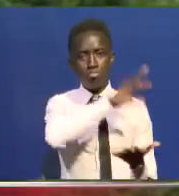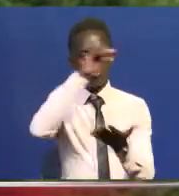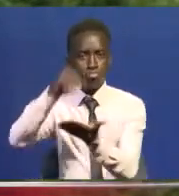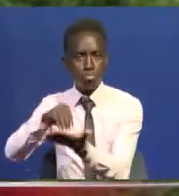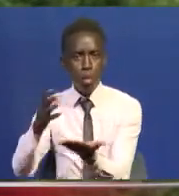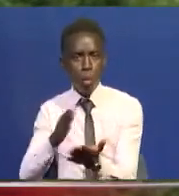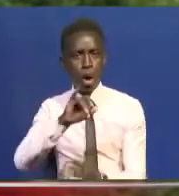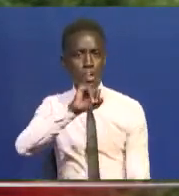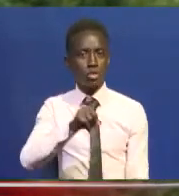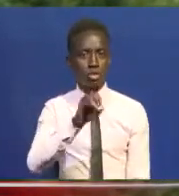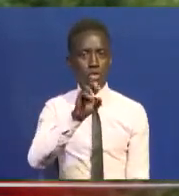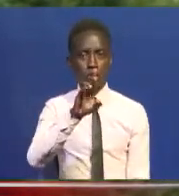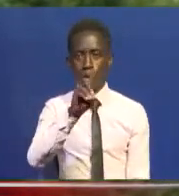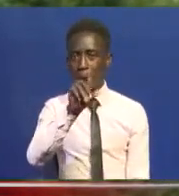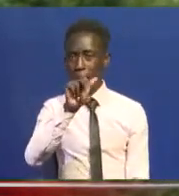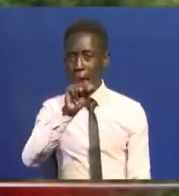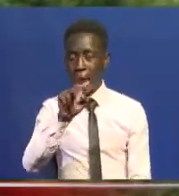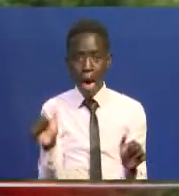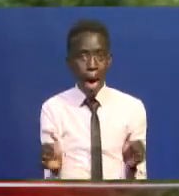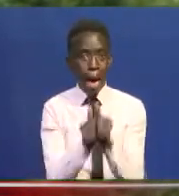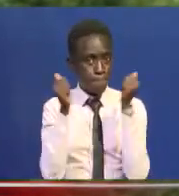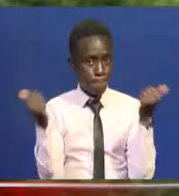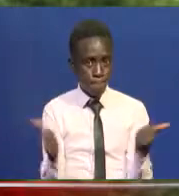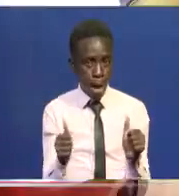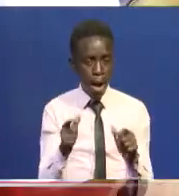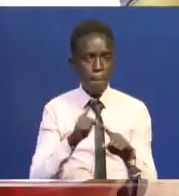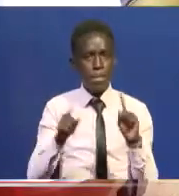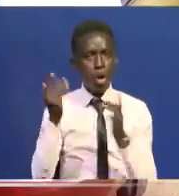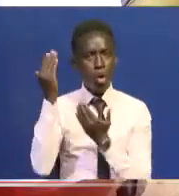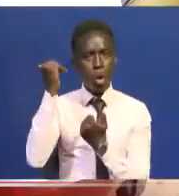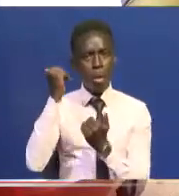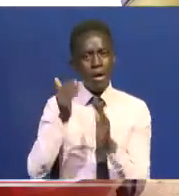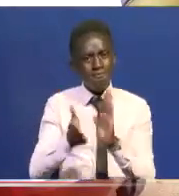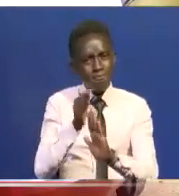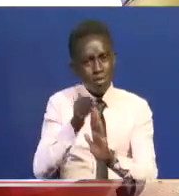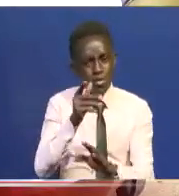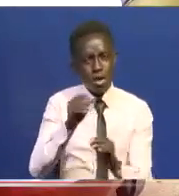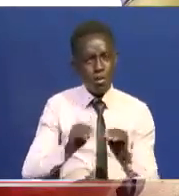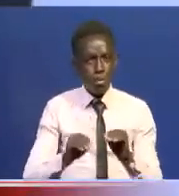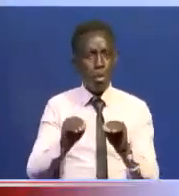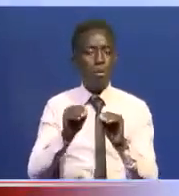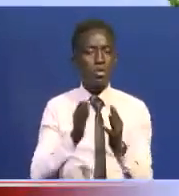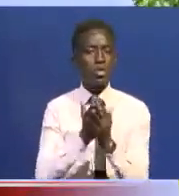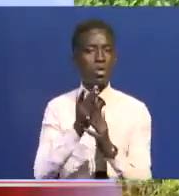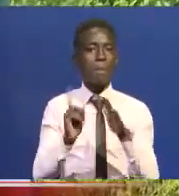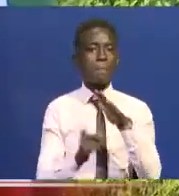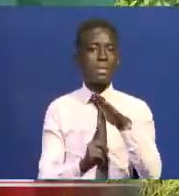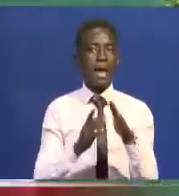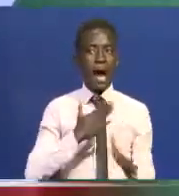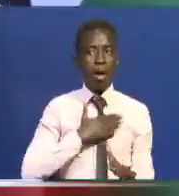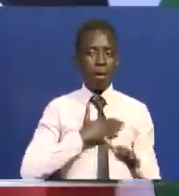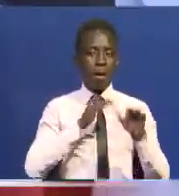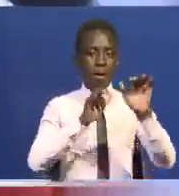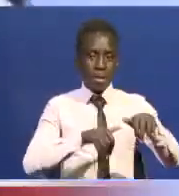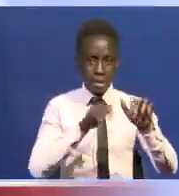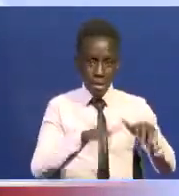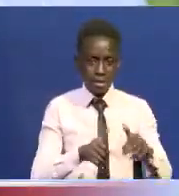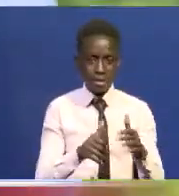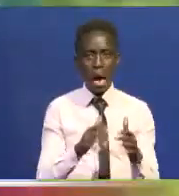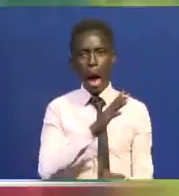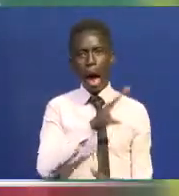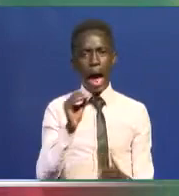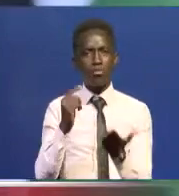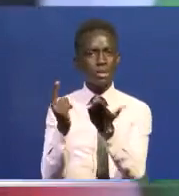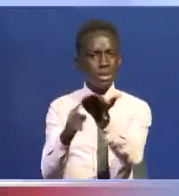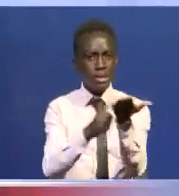been talk, and we agreed to accelerate it through our ministers of agriculture, and we discussed how